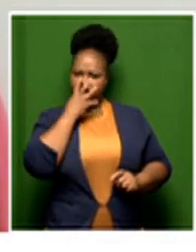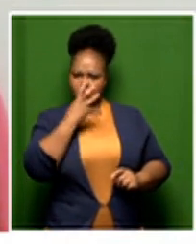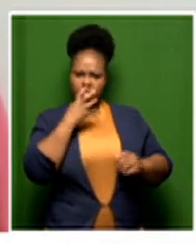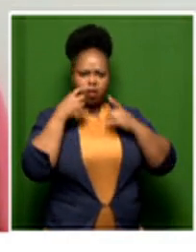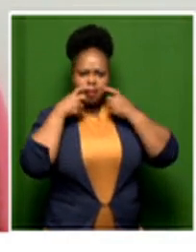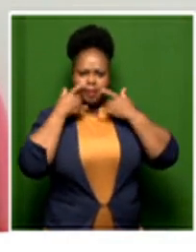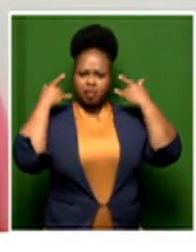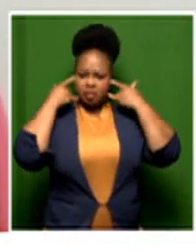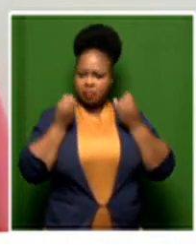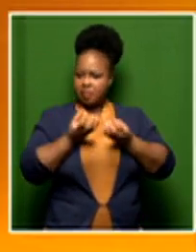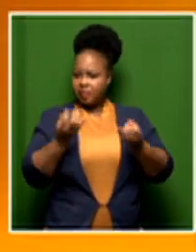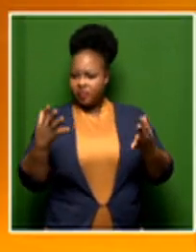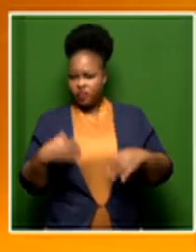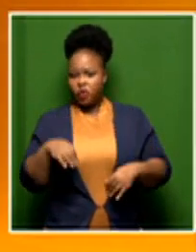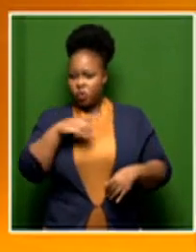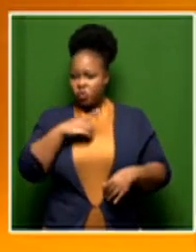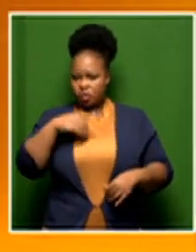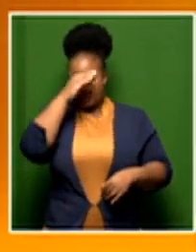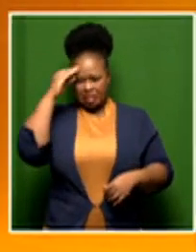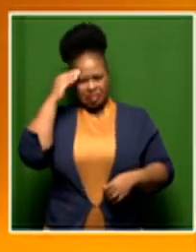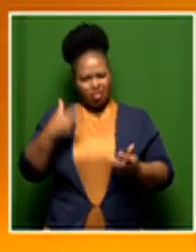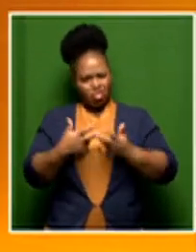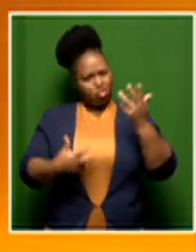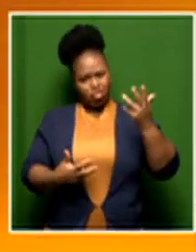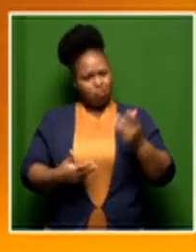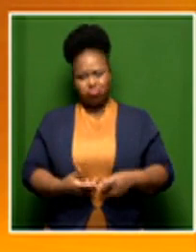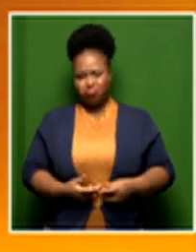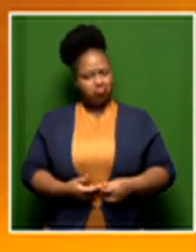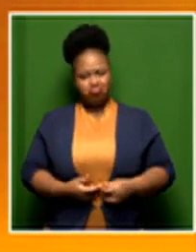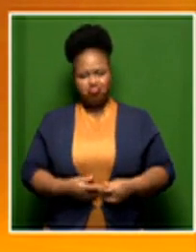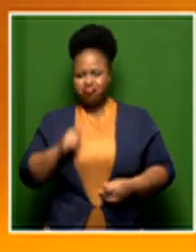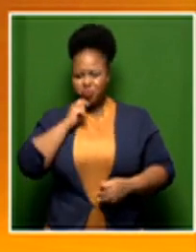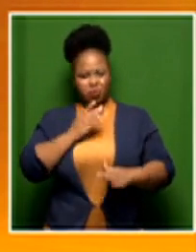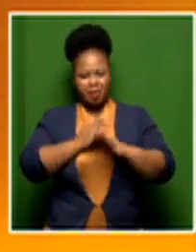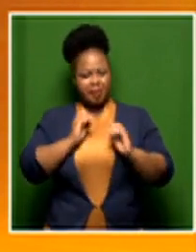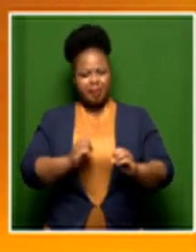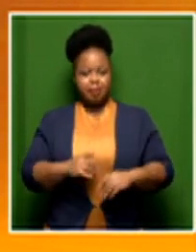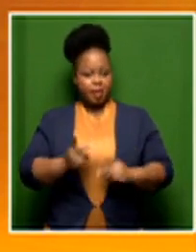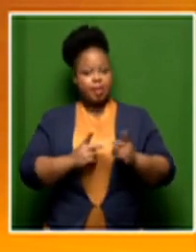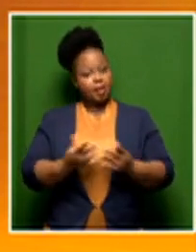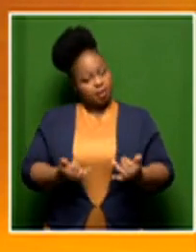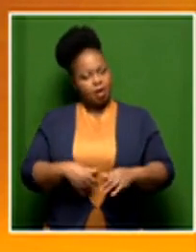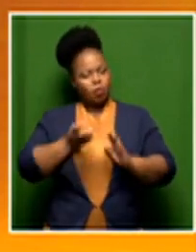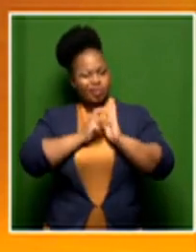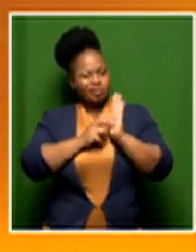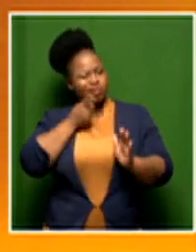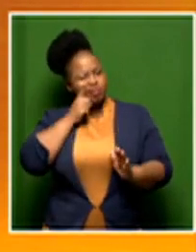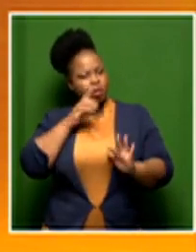masks that's distributed to healthcare workers were actually not effective. And also looking at some of the